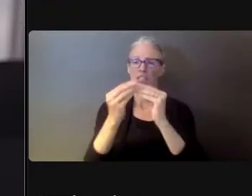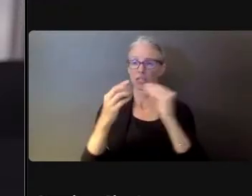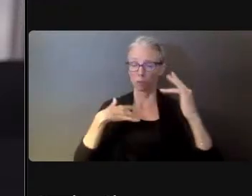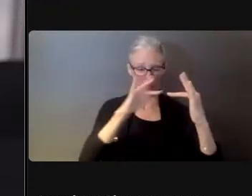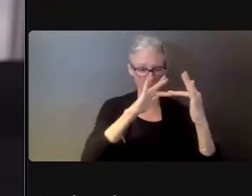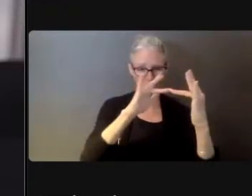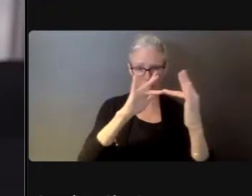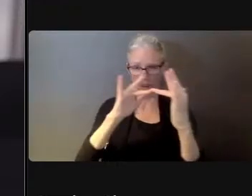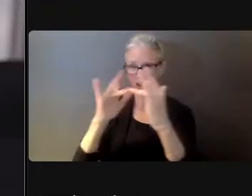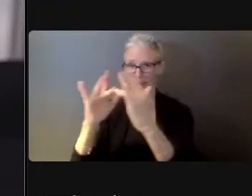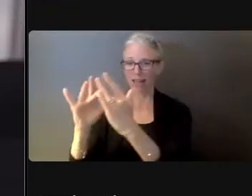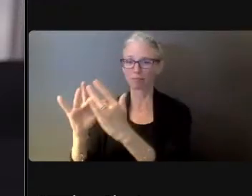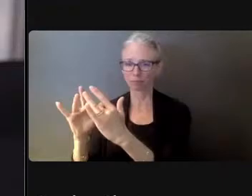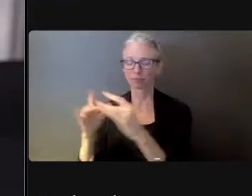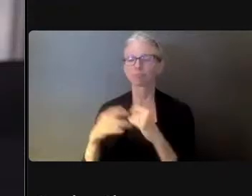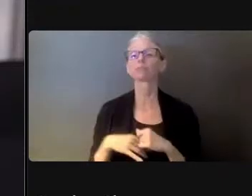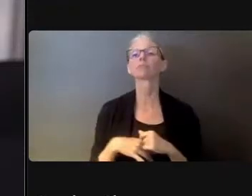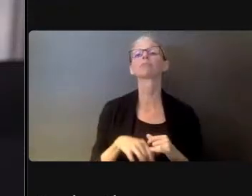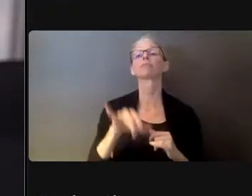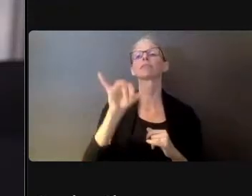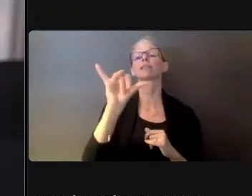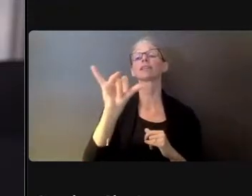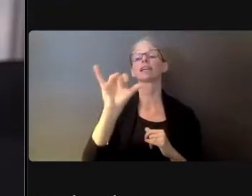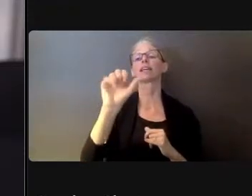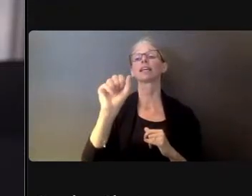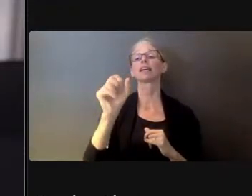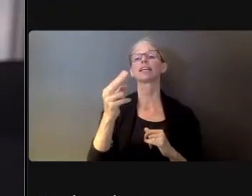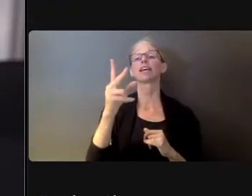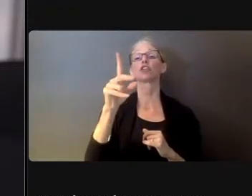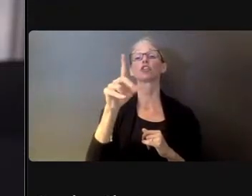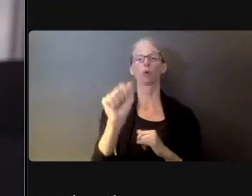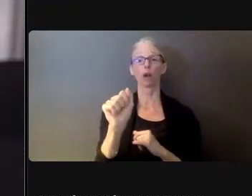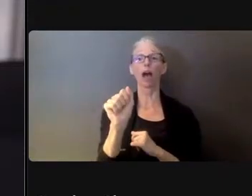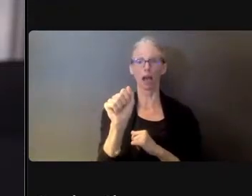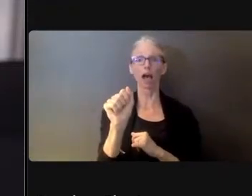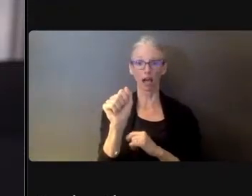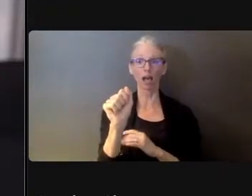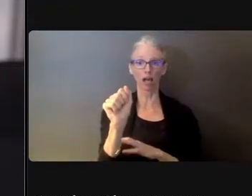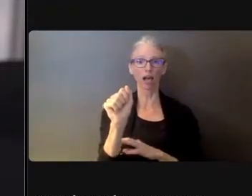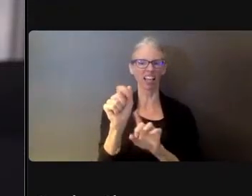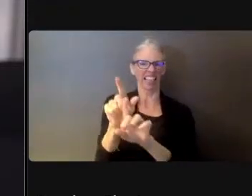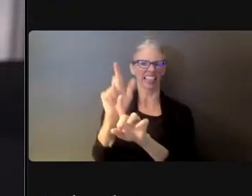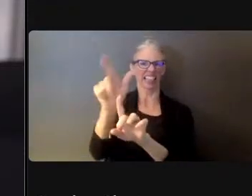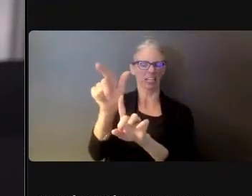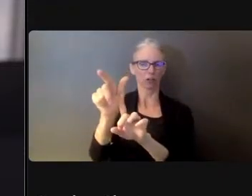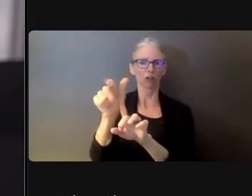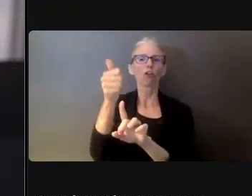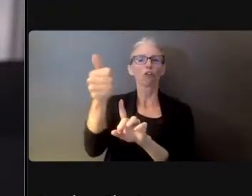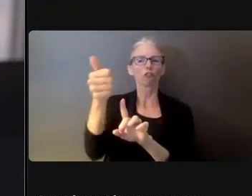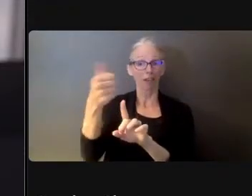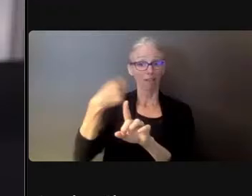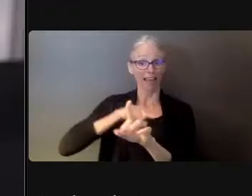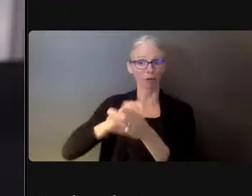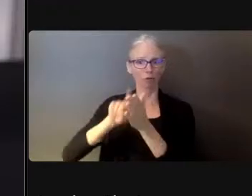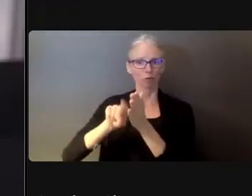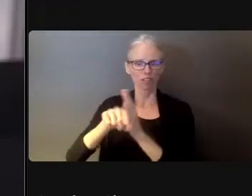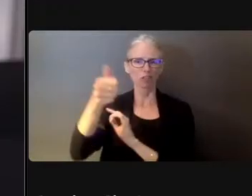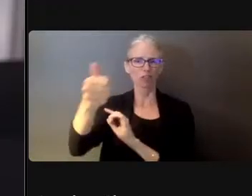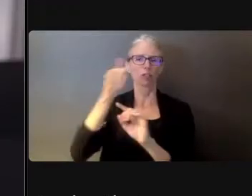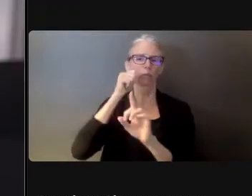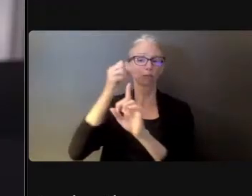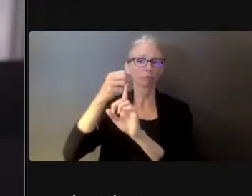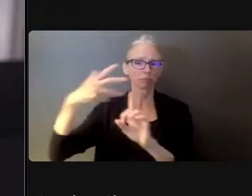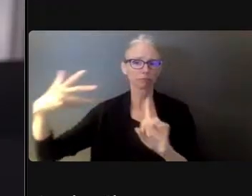mentioned, Yashoda will share more about what we've learned in a later presentation today, and we'd love to